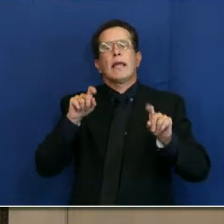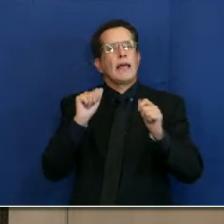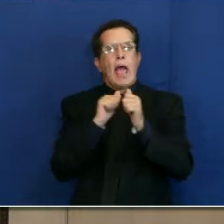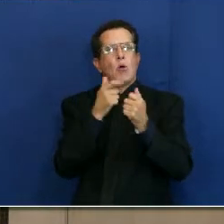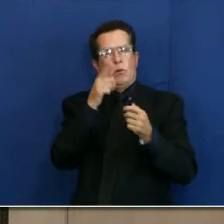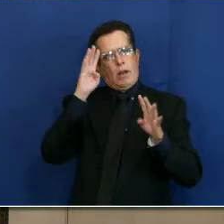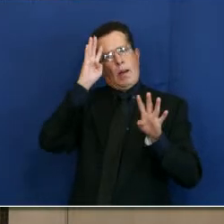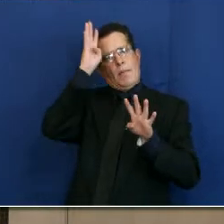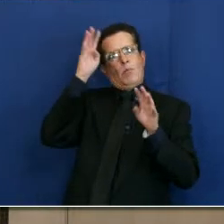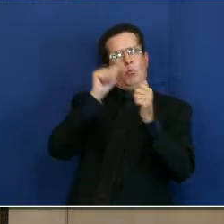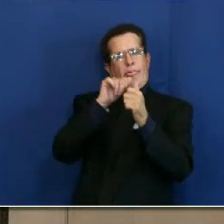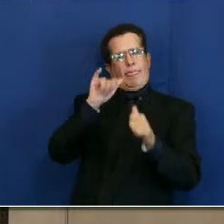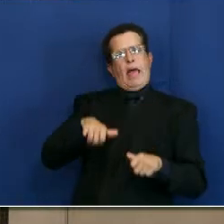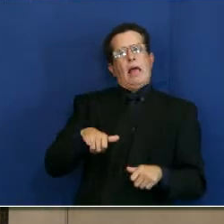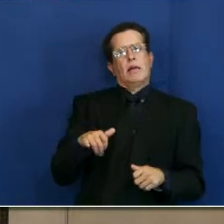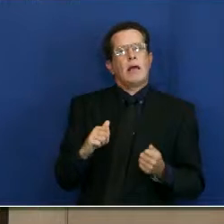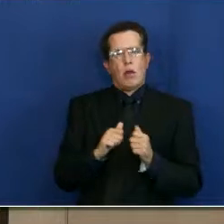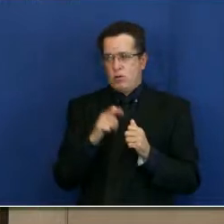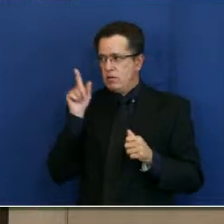and Supervisor Cox,